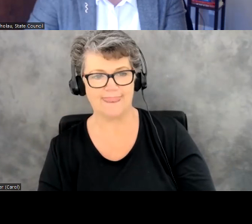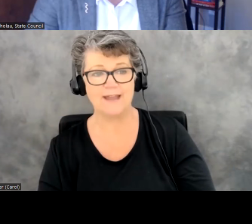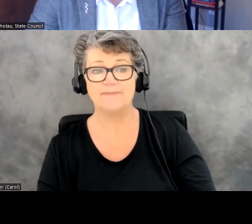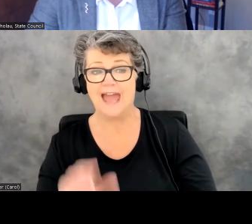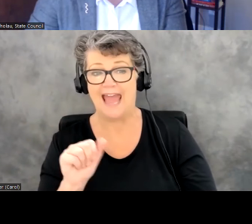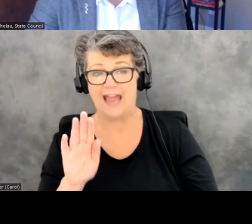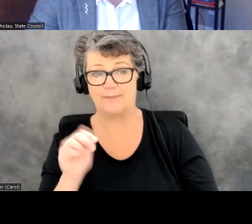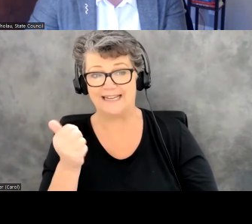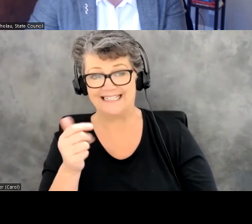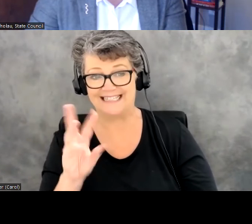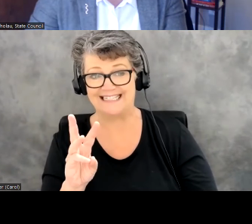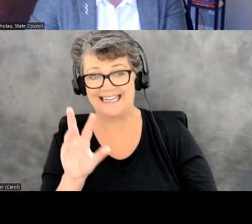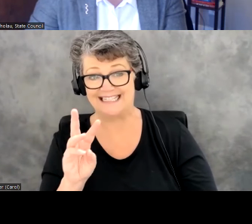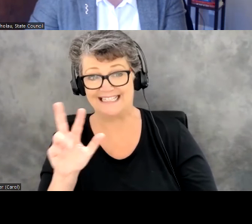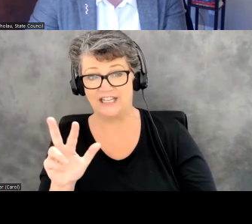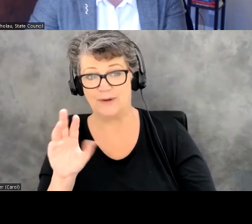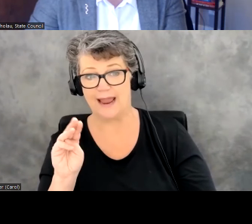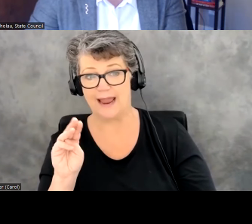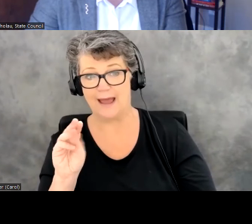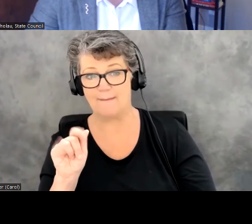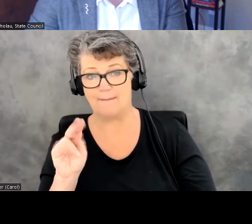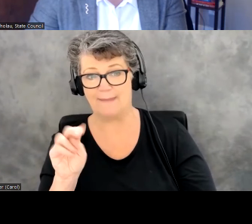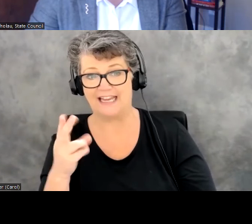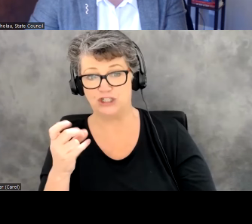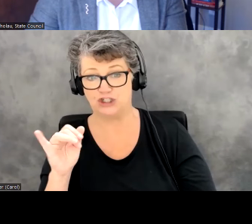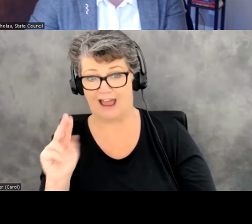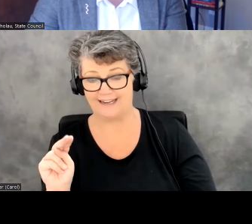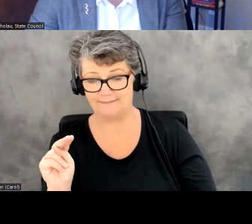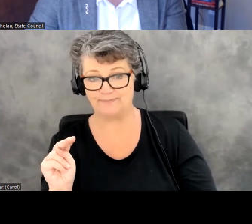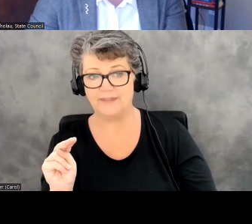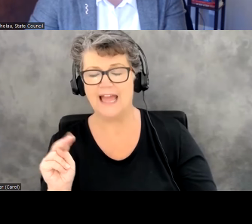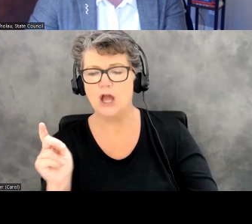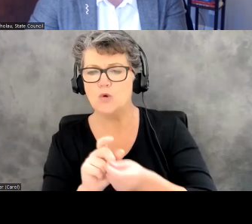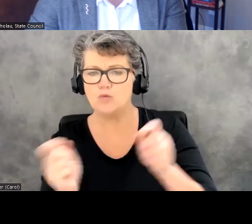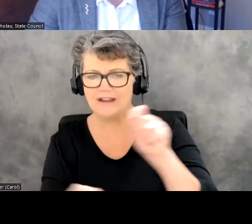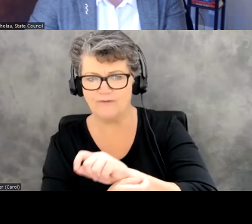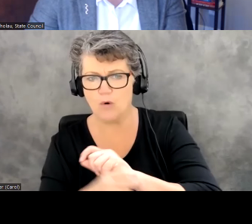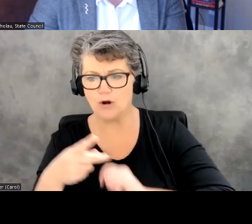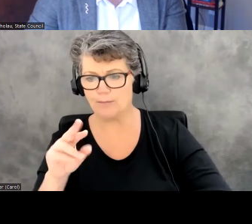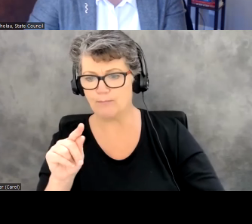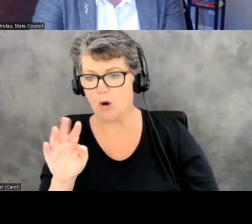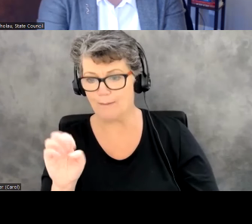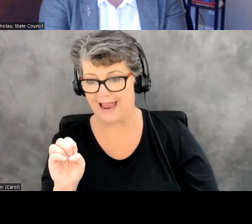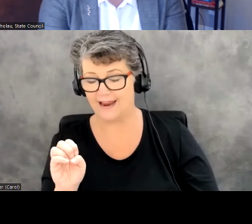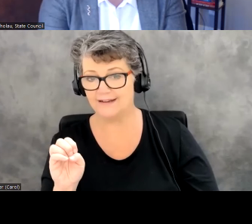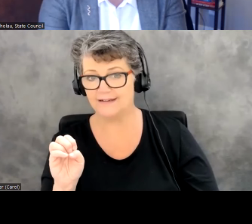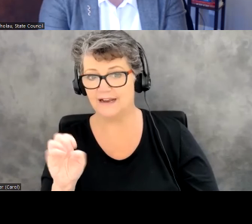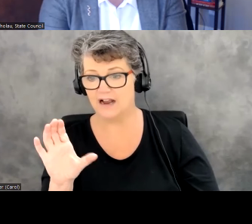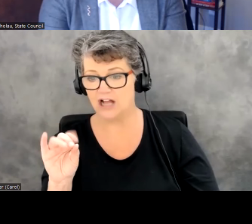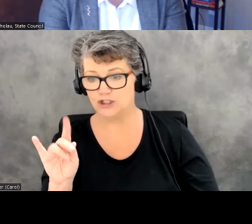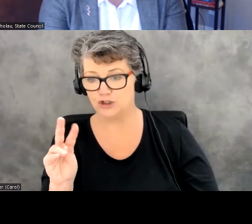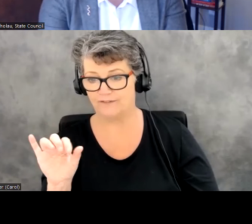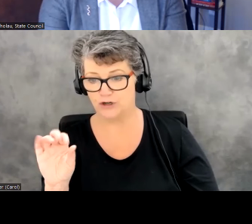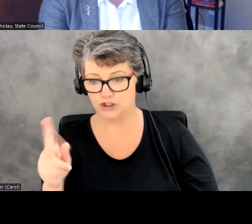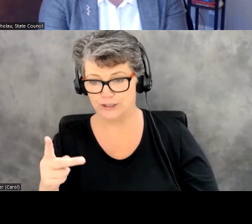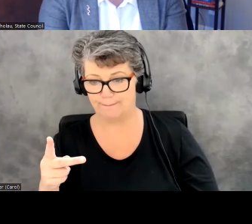AB 1663 by Assemblymember Main Shine reformed probate conservatorships. The people